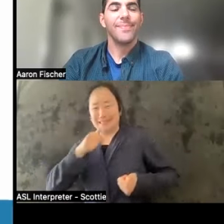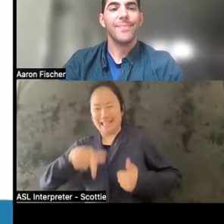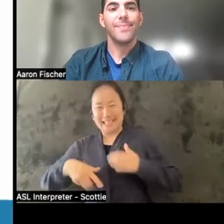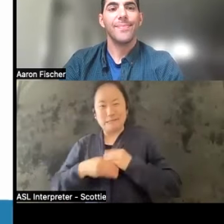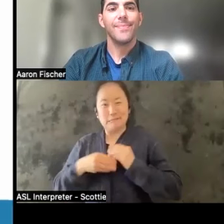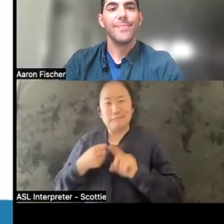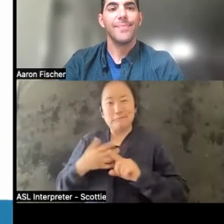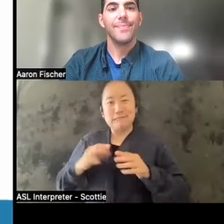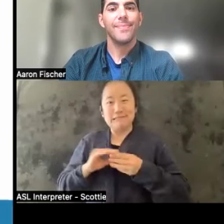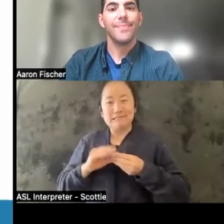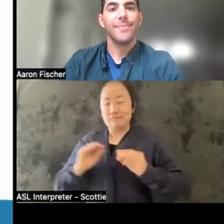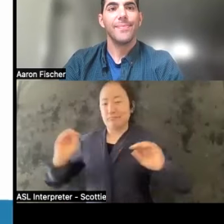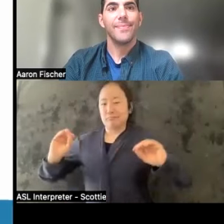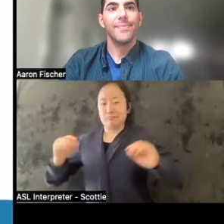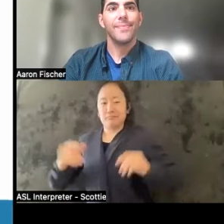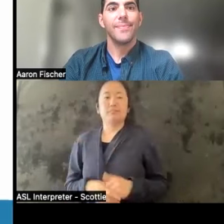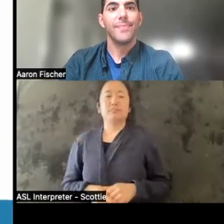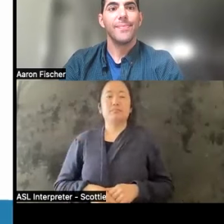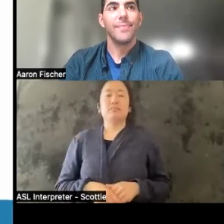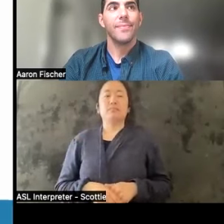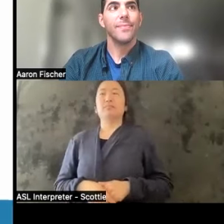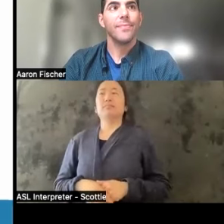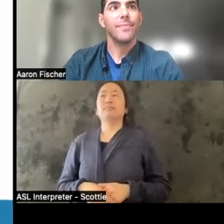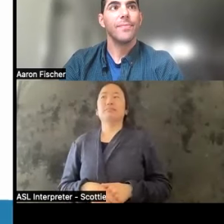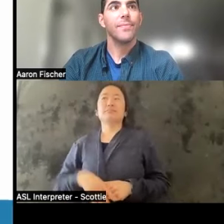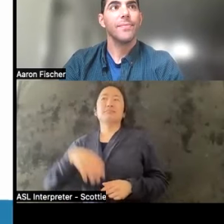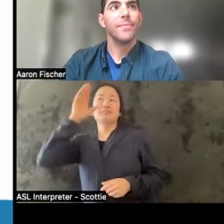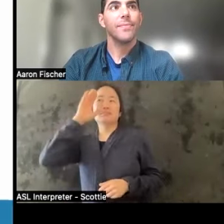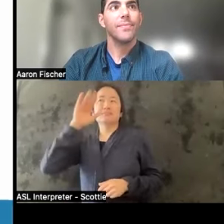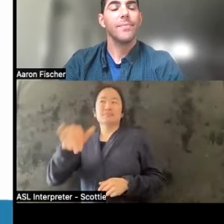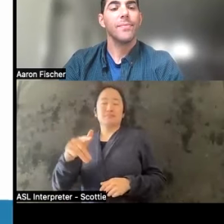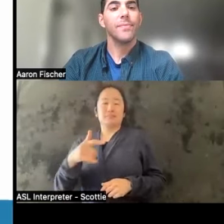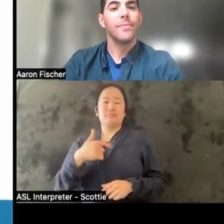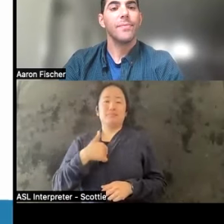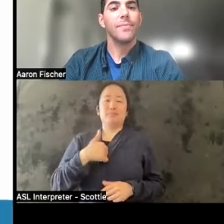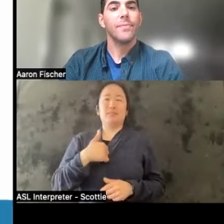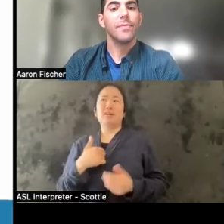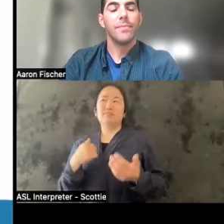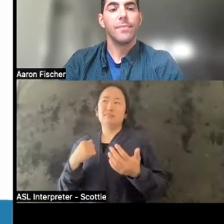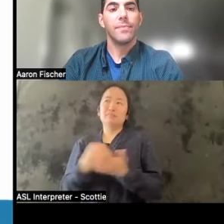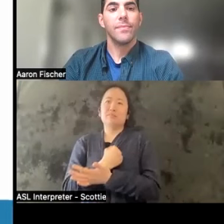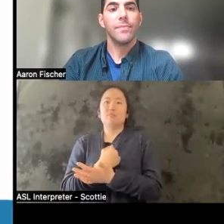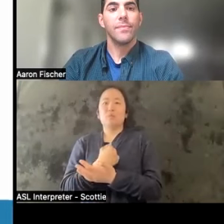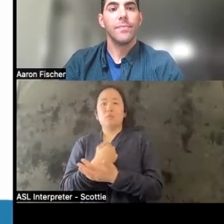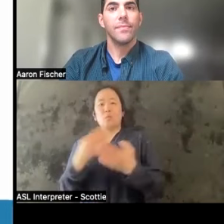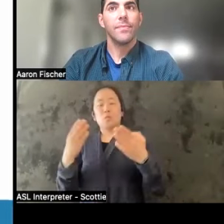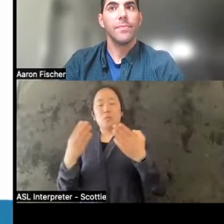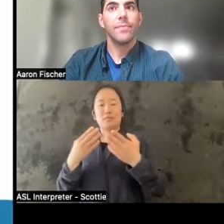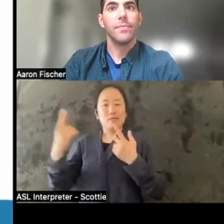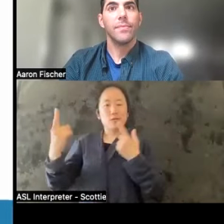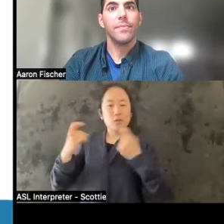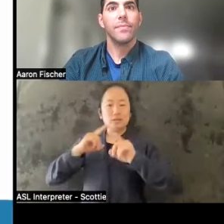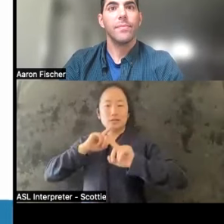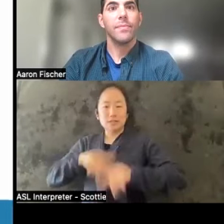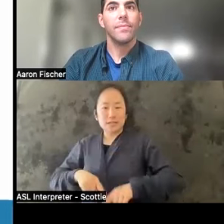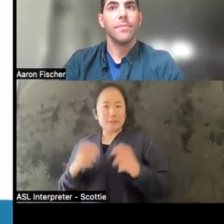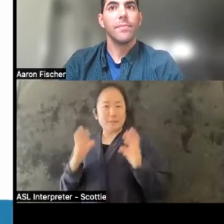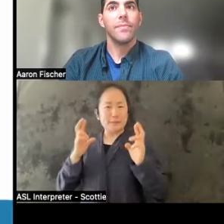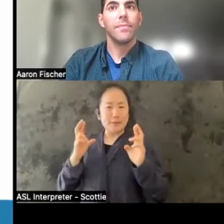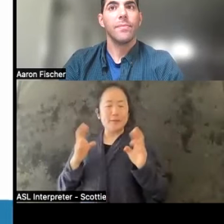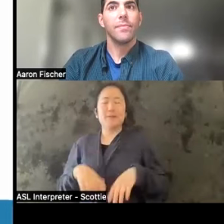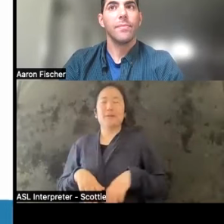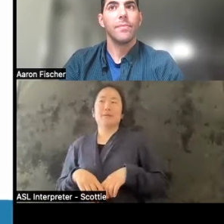Without any, I know we have gone a little bit past, I thought we'd have a little bit more time for open question and answers. I know we've answered a couple in the